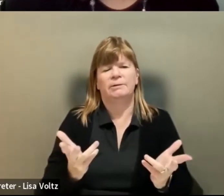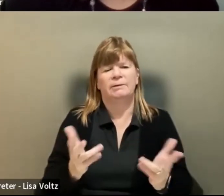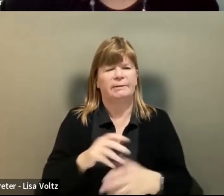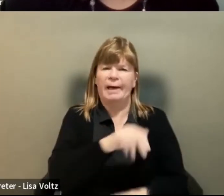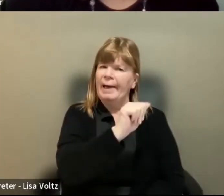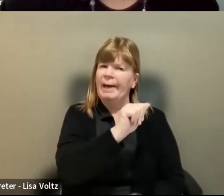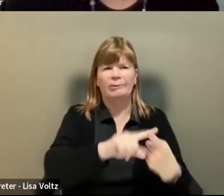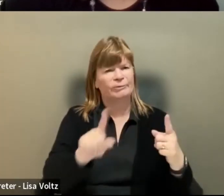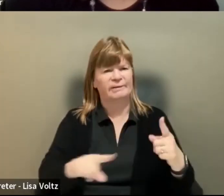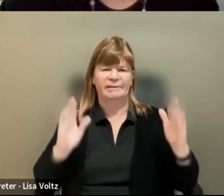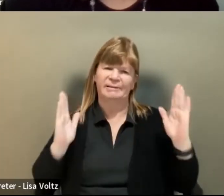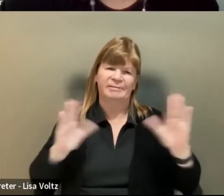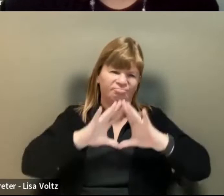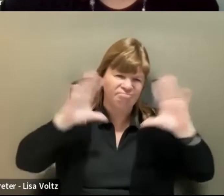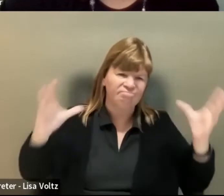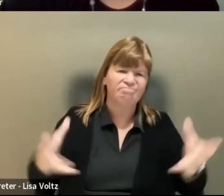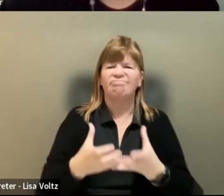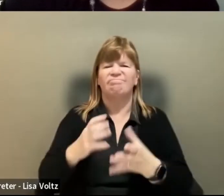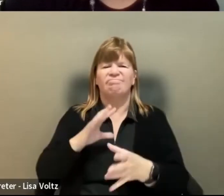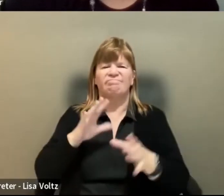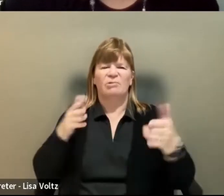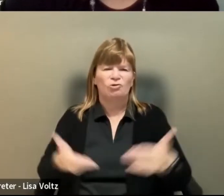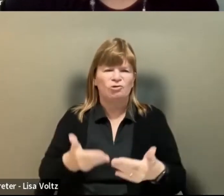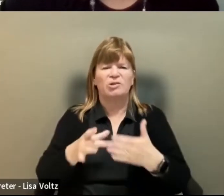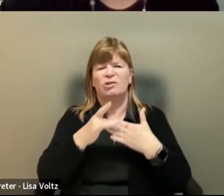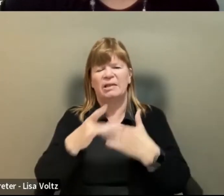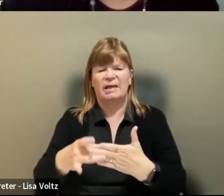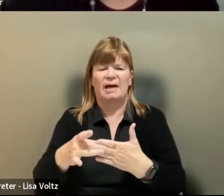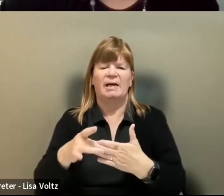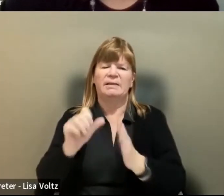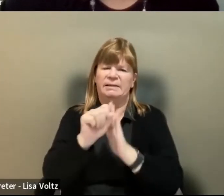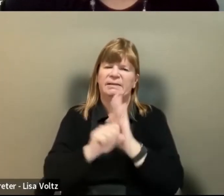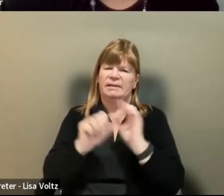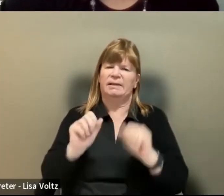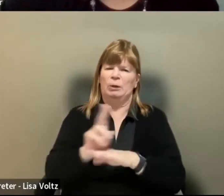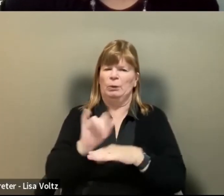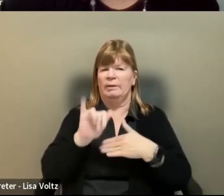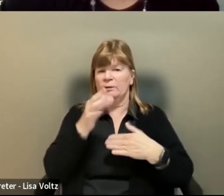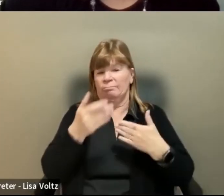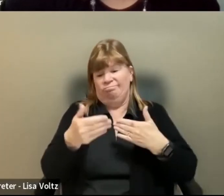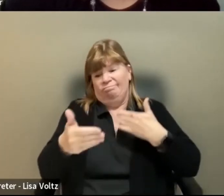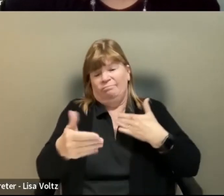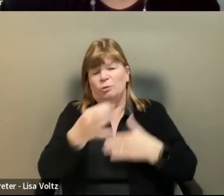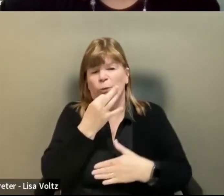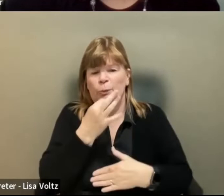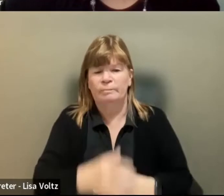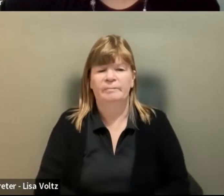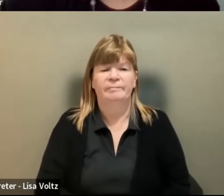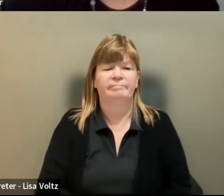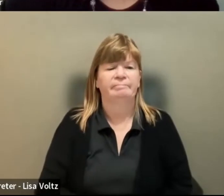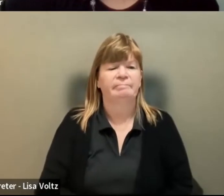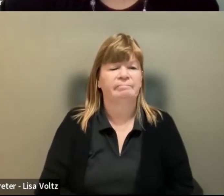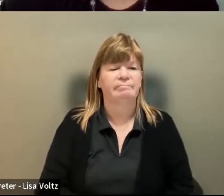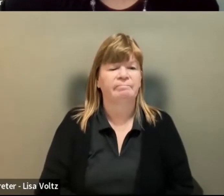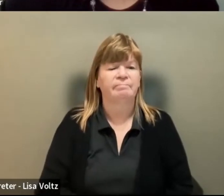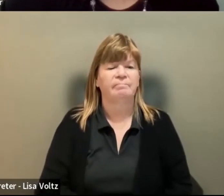Z introduction and guide that states can use. That's coming in the next few weeks. Beyond that,